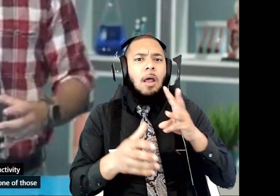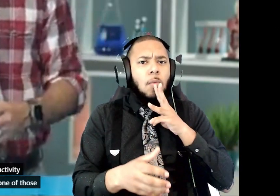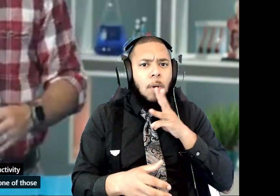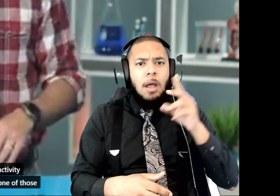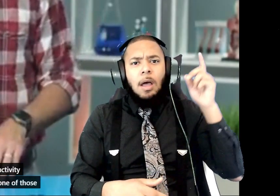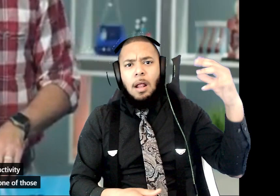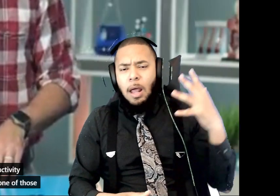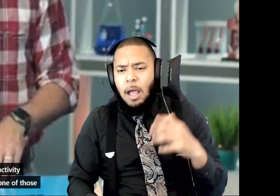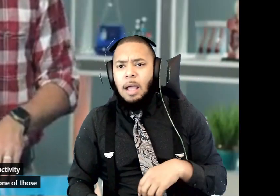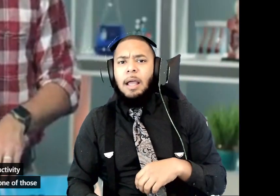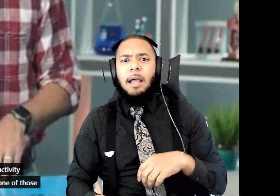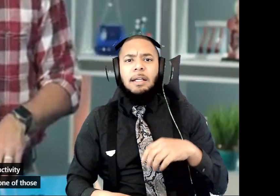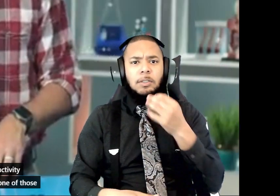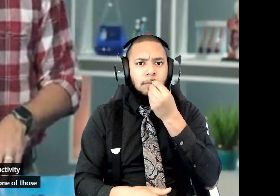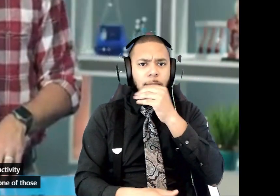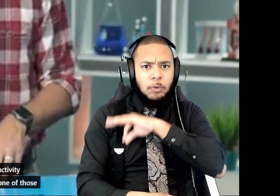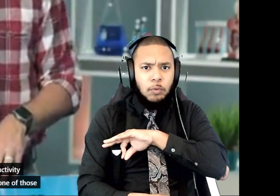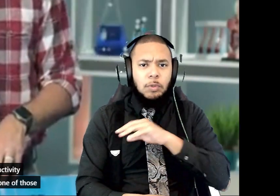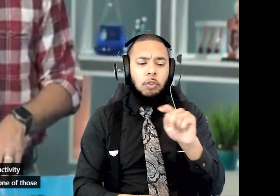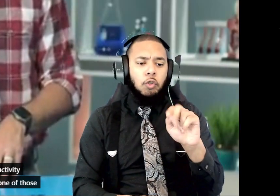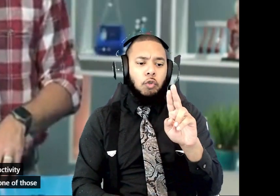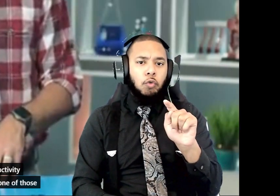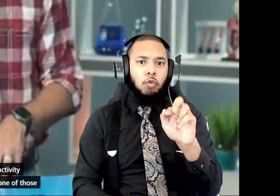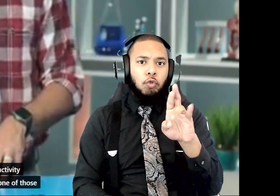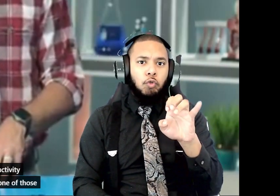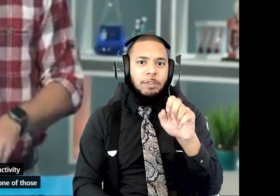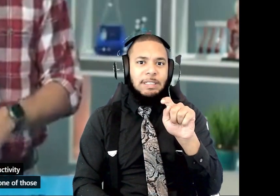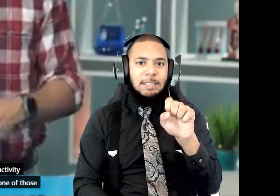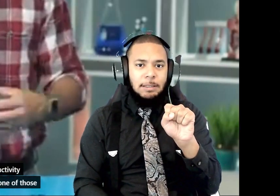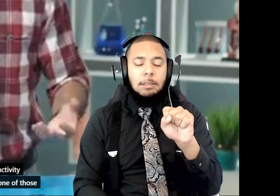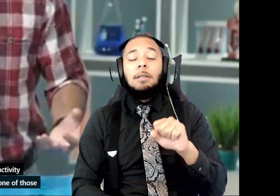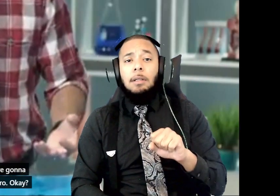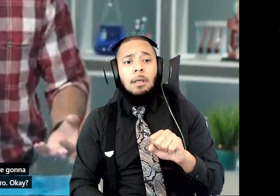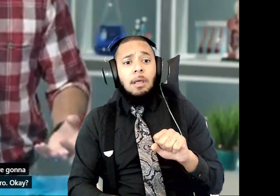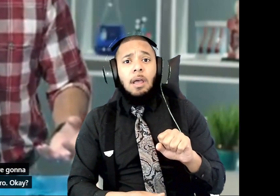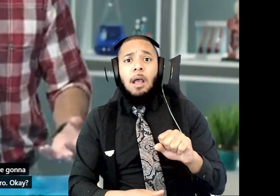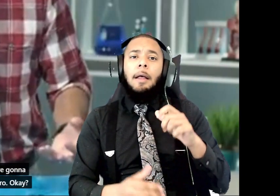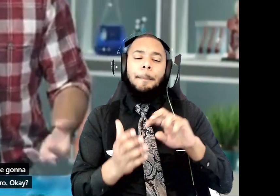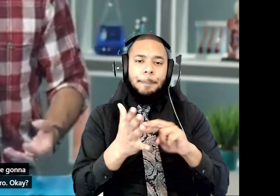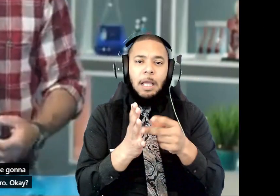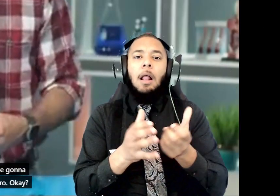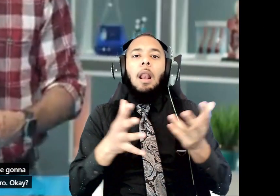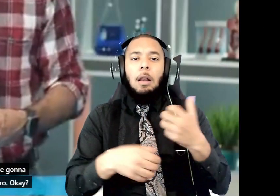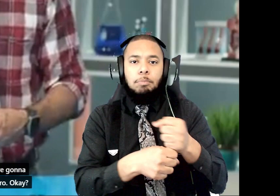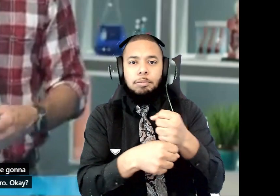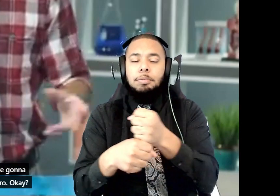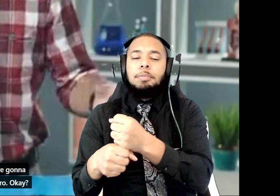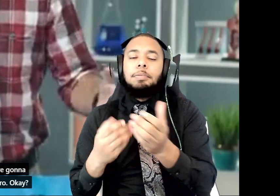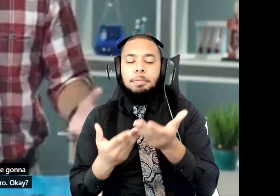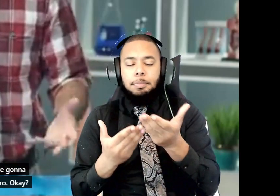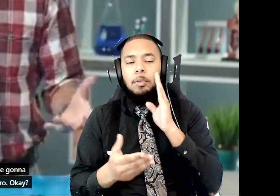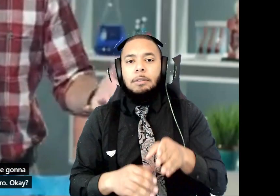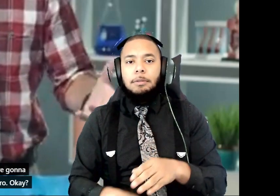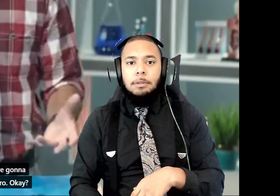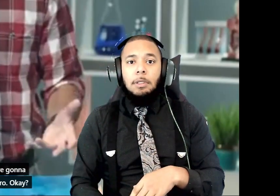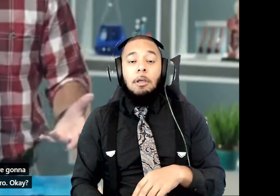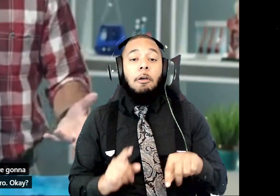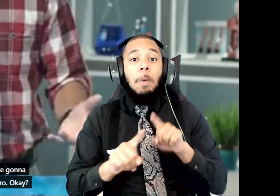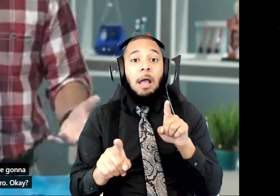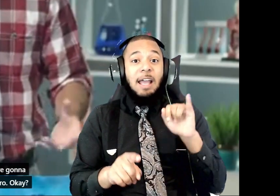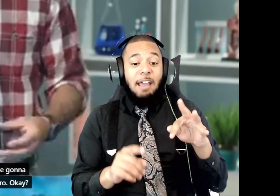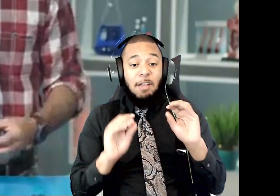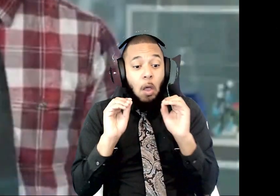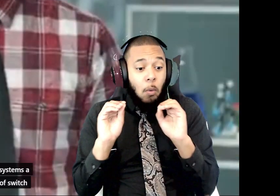going to see a high rate of productivity among those producers. If none of those things are available, you're going to reach a point where it's